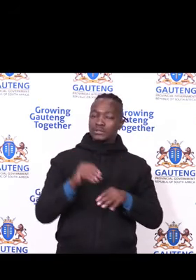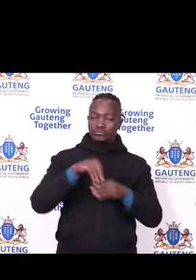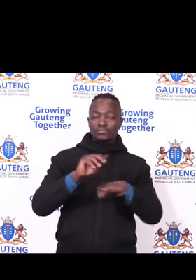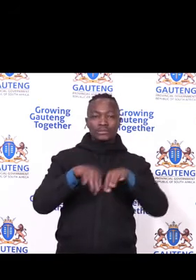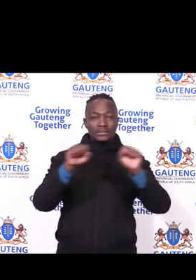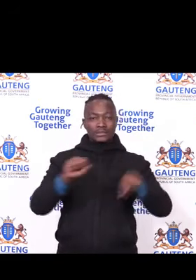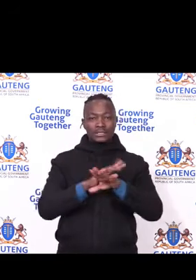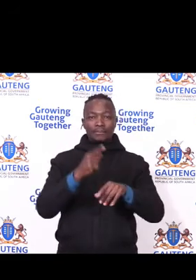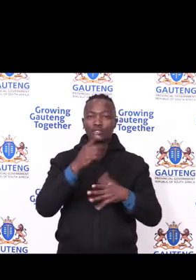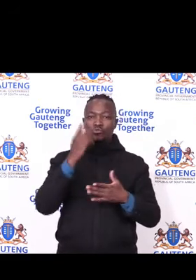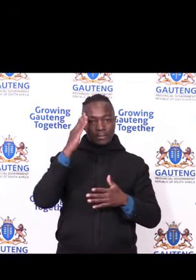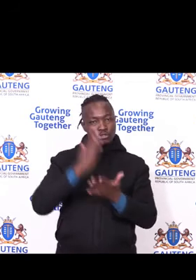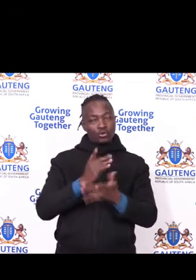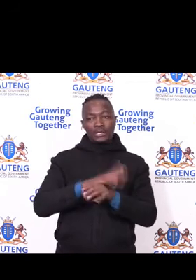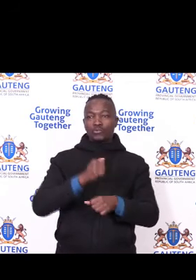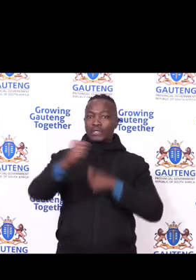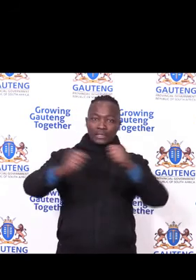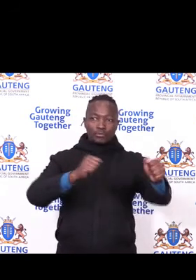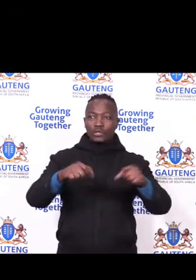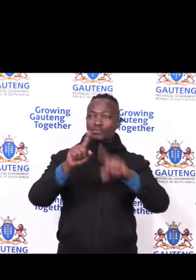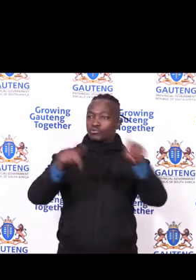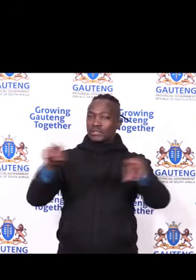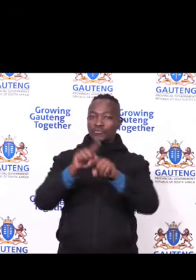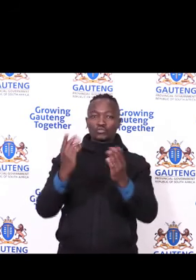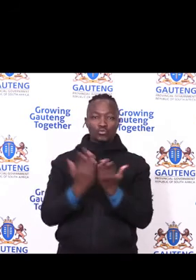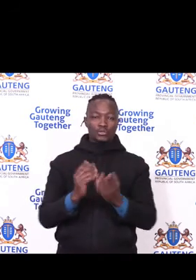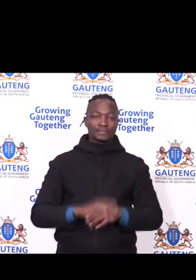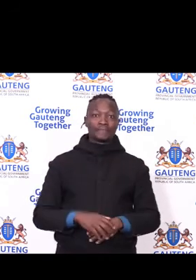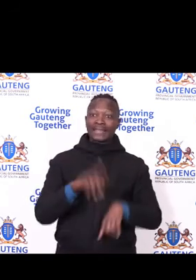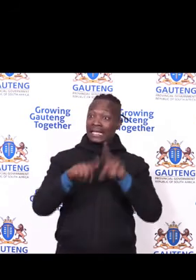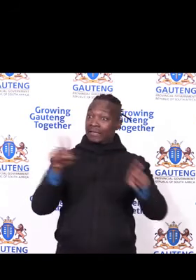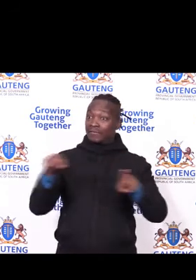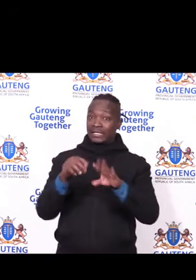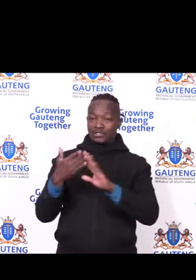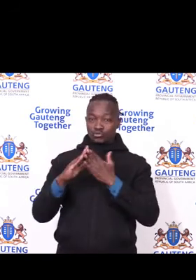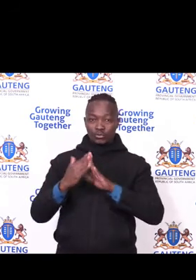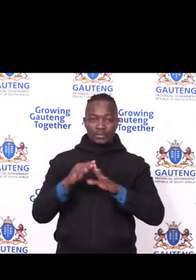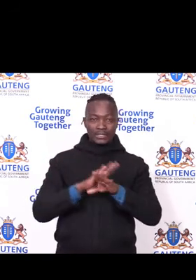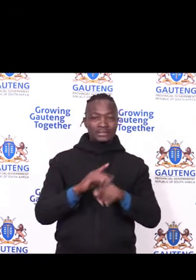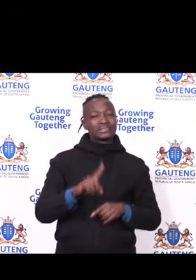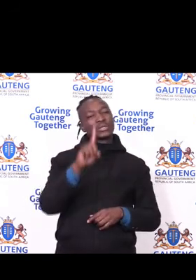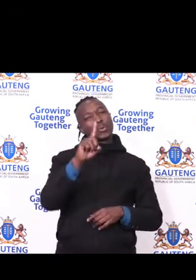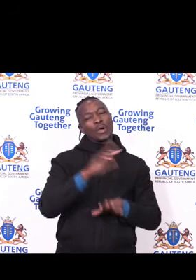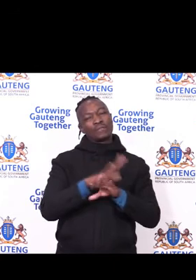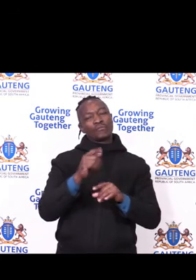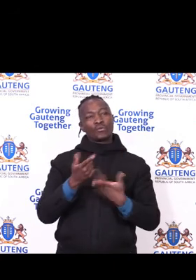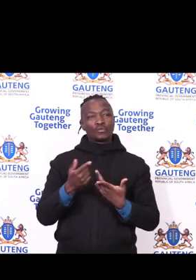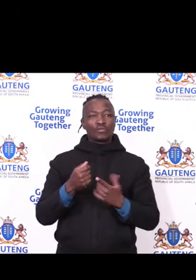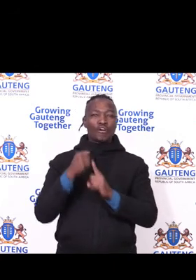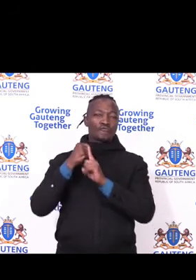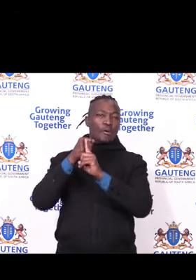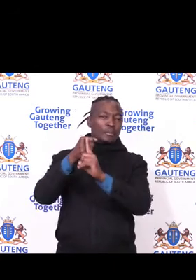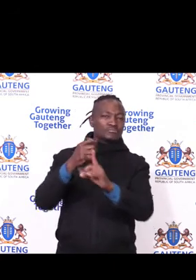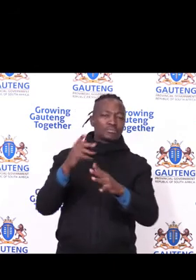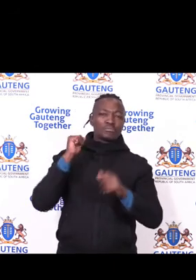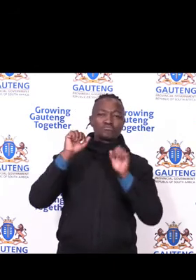we deploy them to our schools. There are various communities that have embarked in one form of protest or another, disrupting